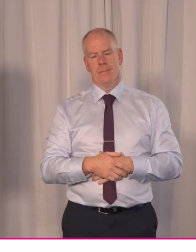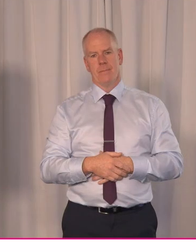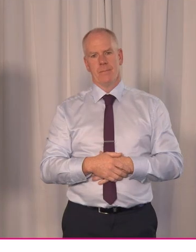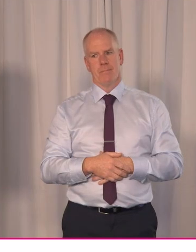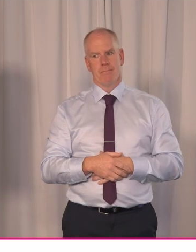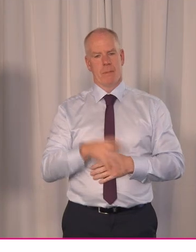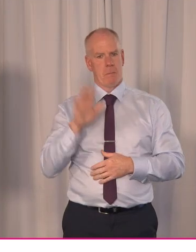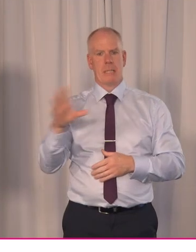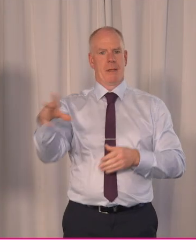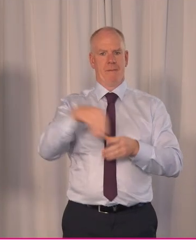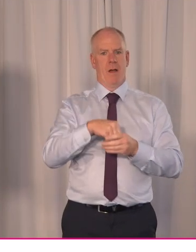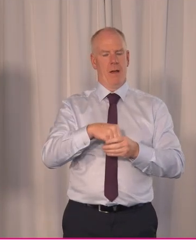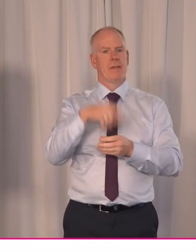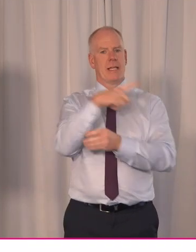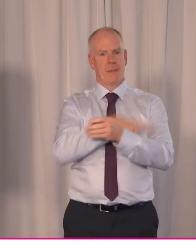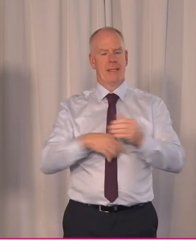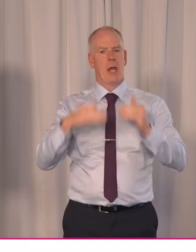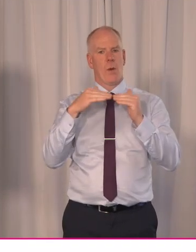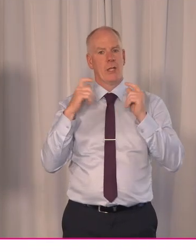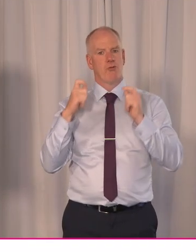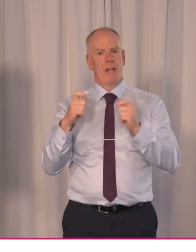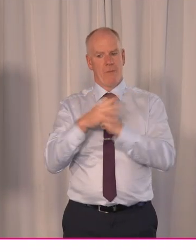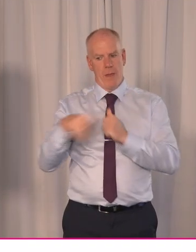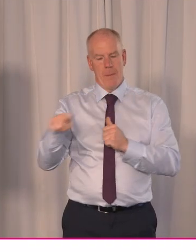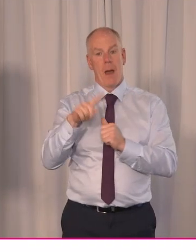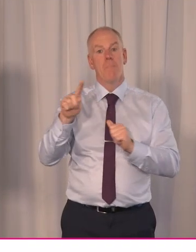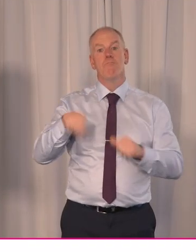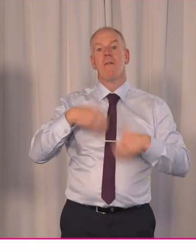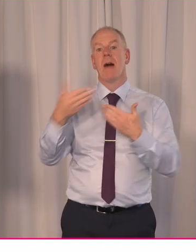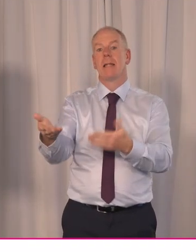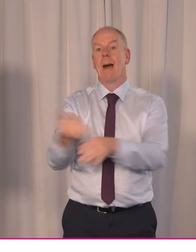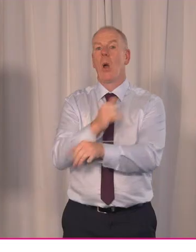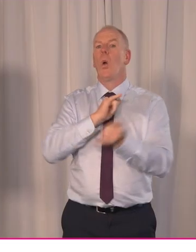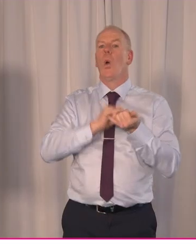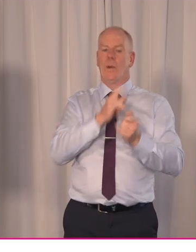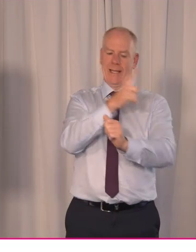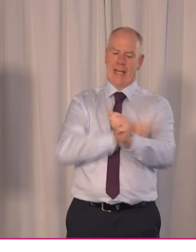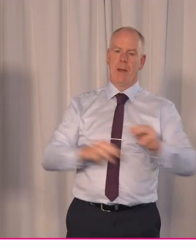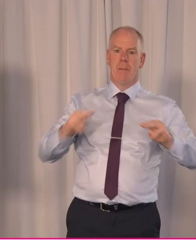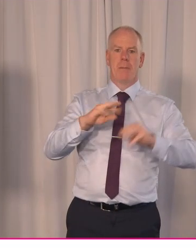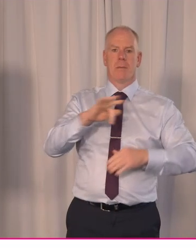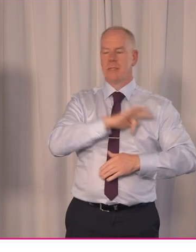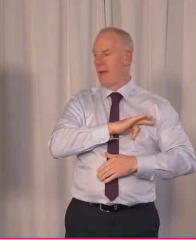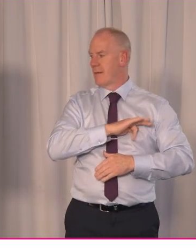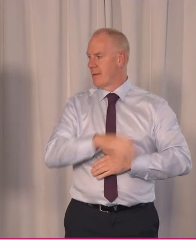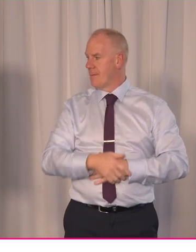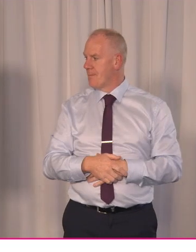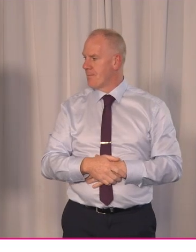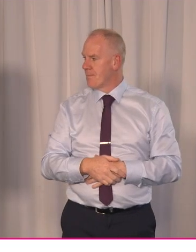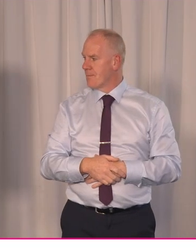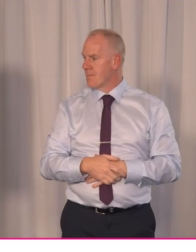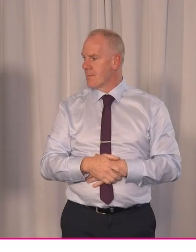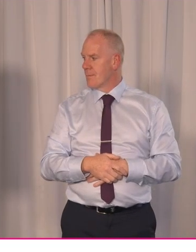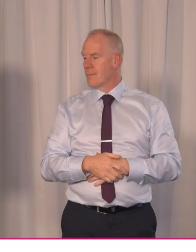in disability quality training, but delivered by disabled people. So, and also we need